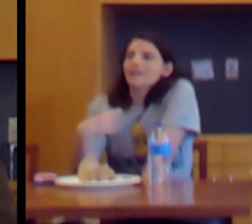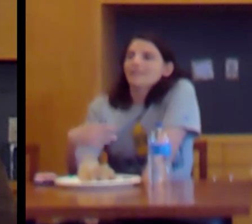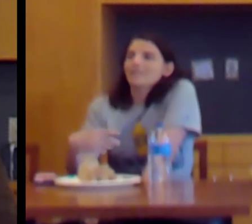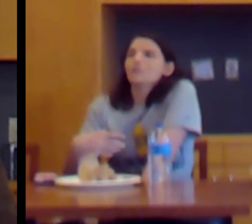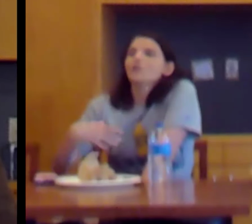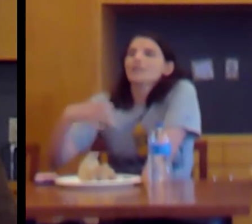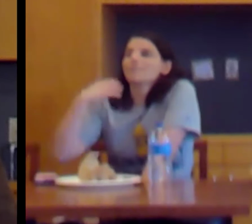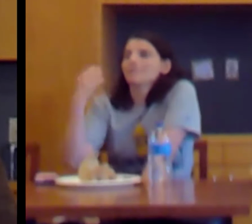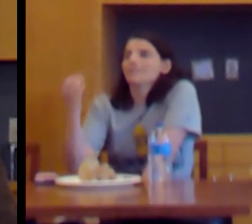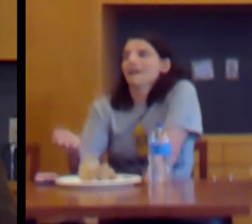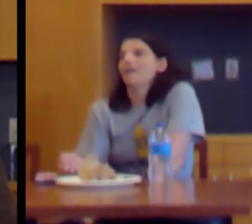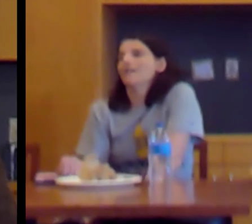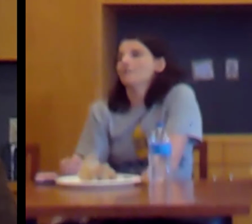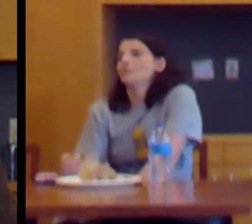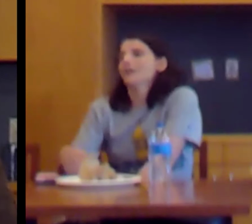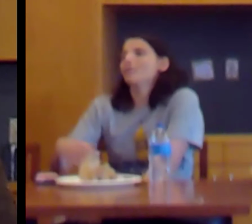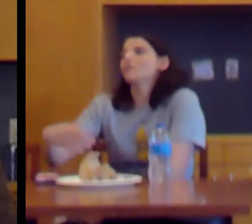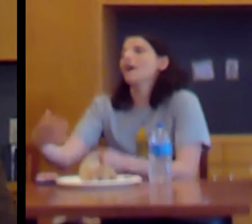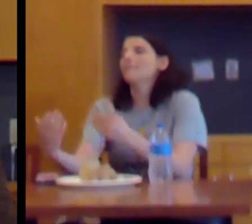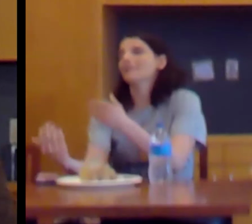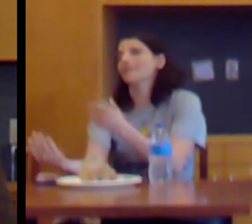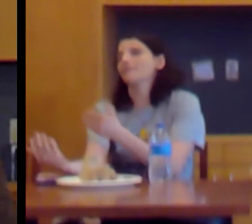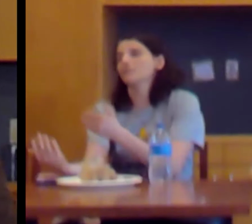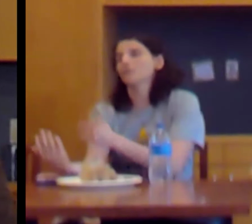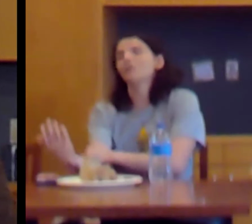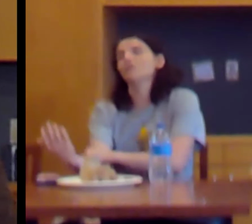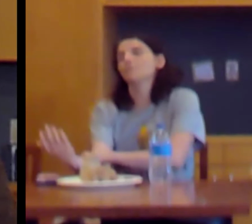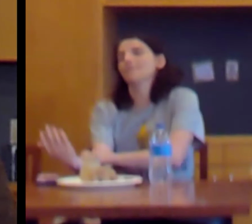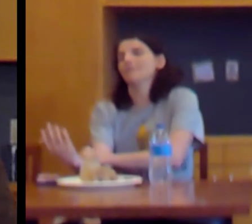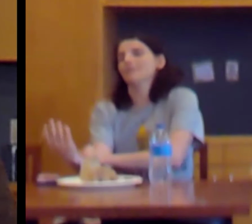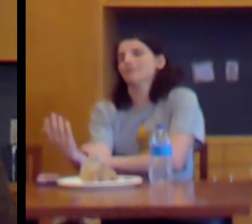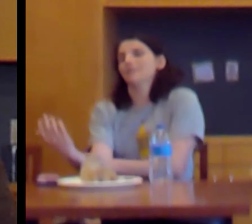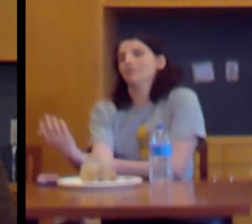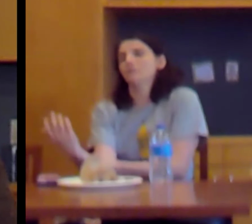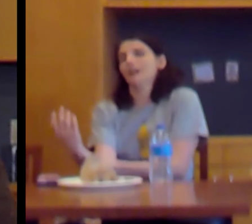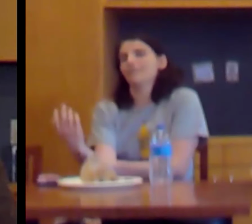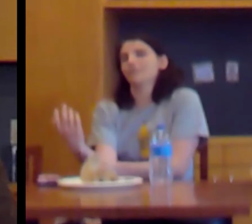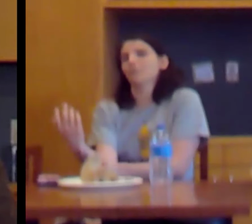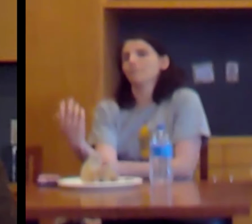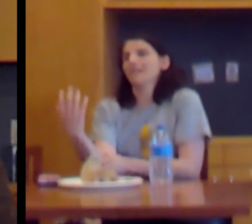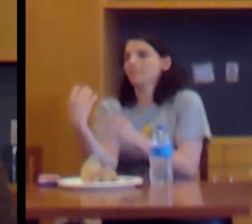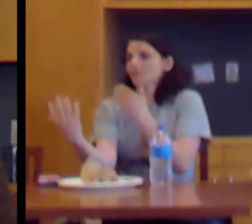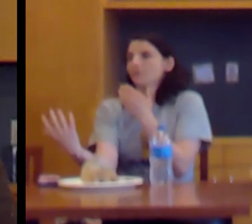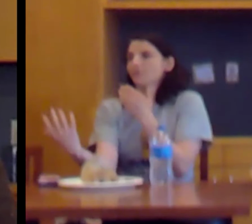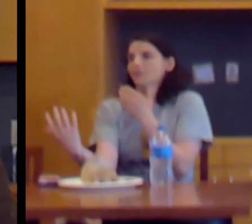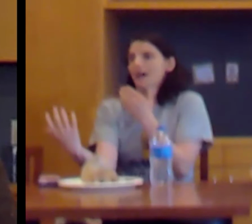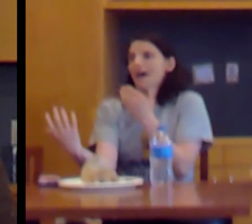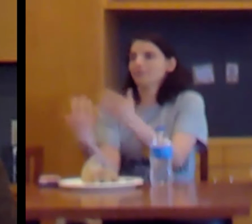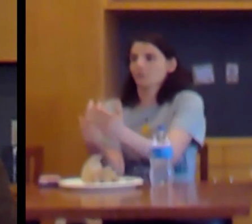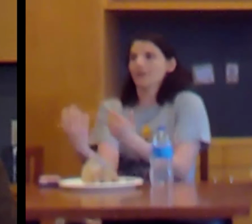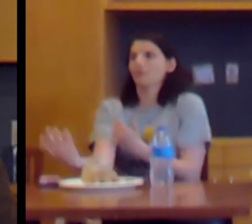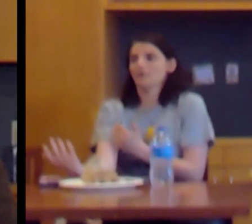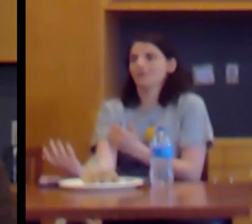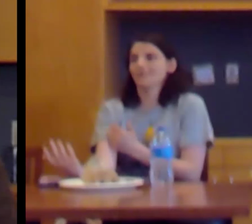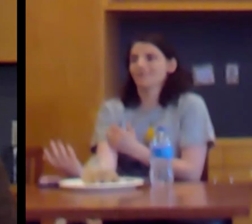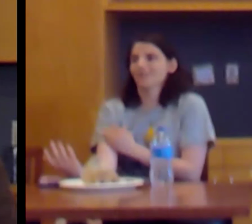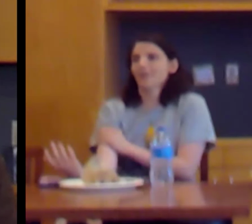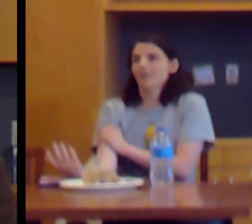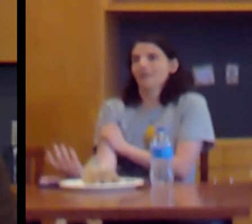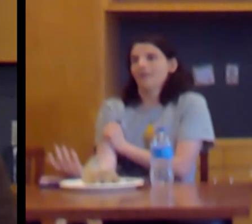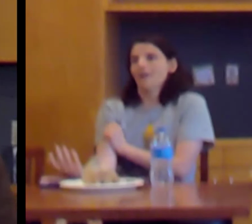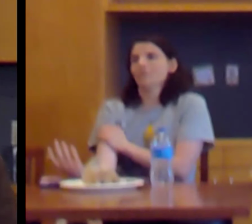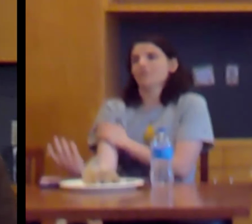Like that, like you couldn't come, Statistics, yeah, but but, no, I mean like, so it couldn't just be, you would have to still be able to ask the right